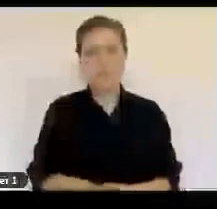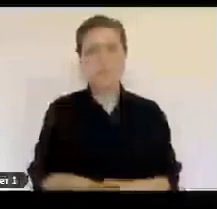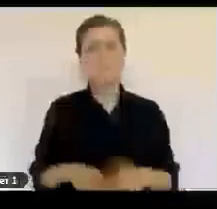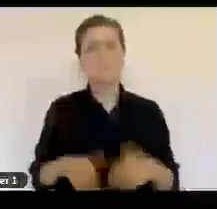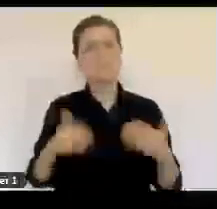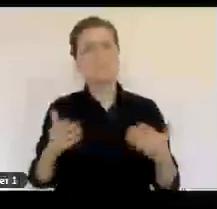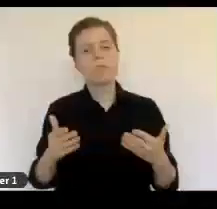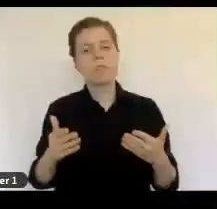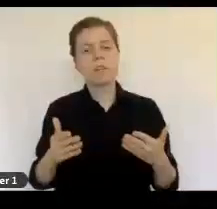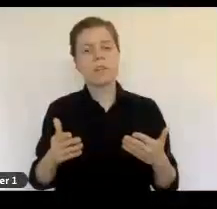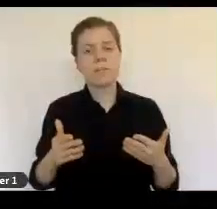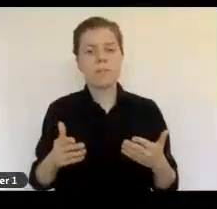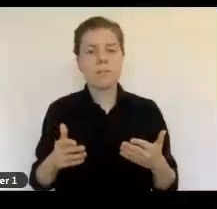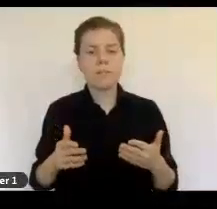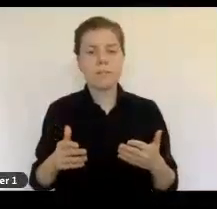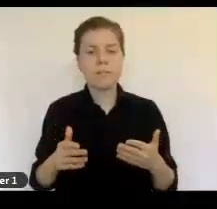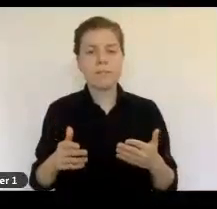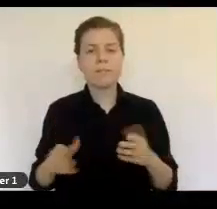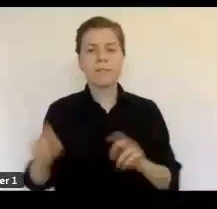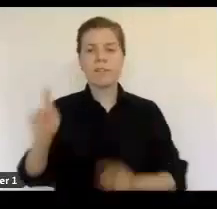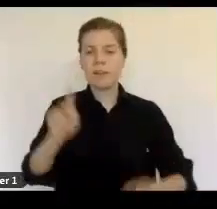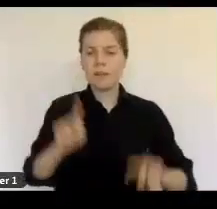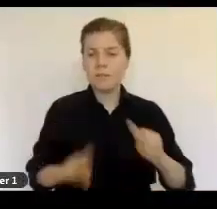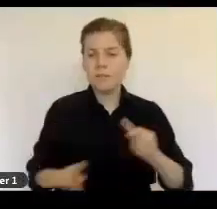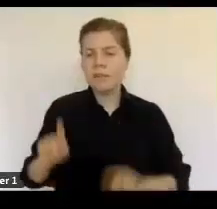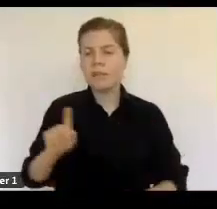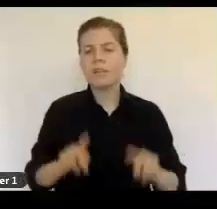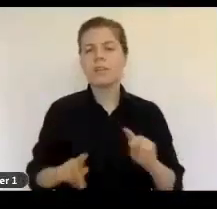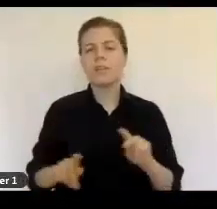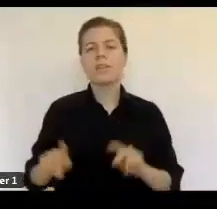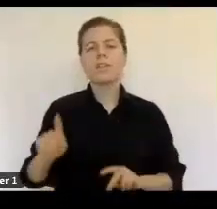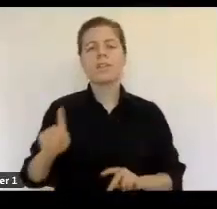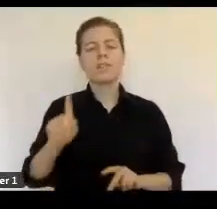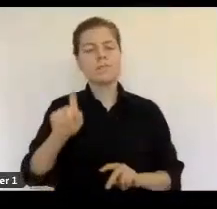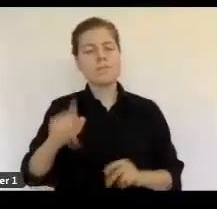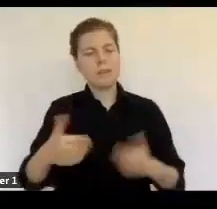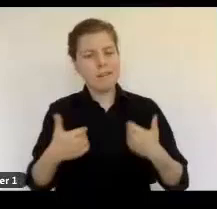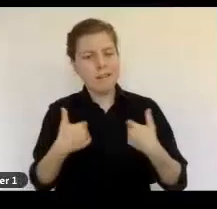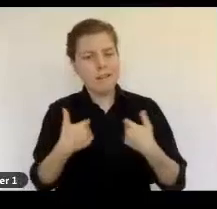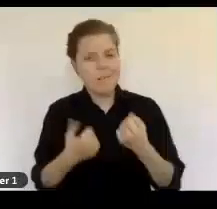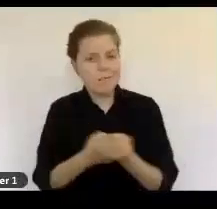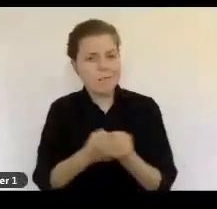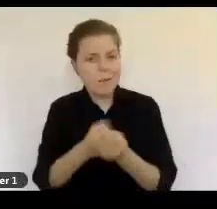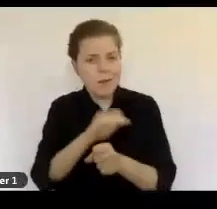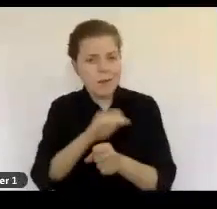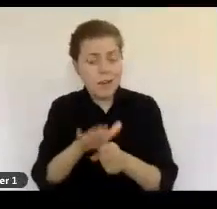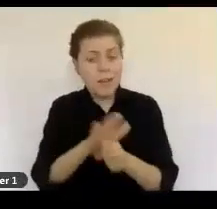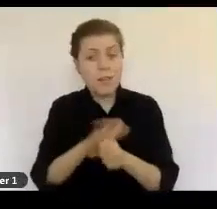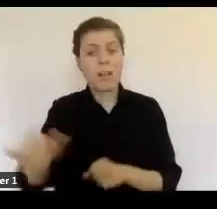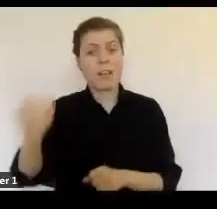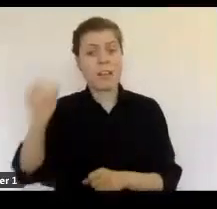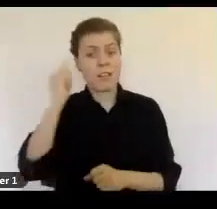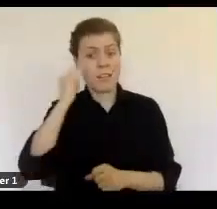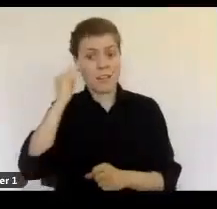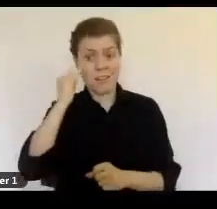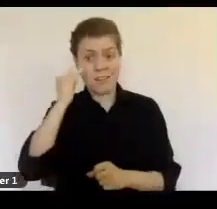preparation. There's a whole other set of concerns related to people